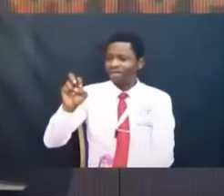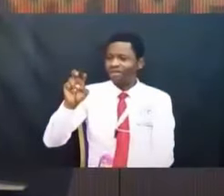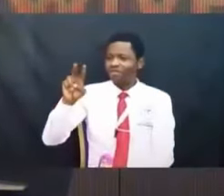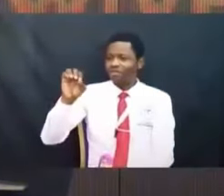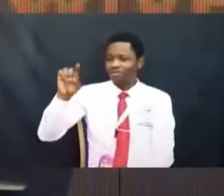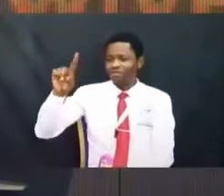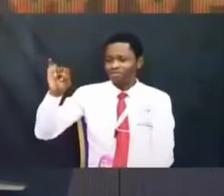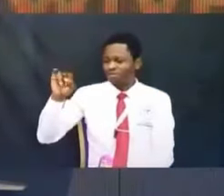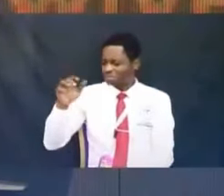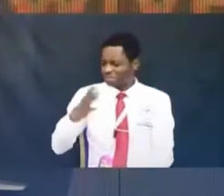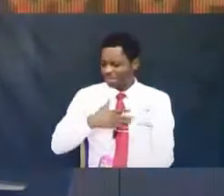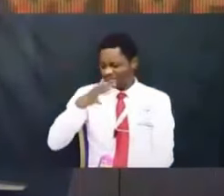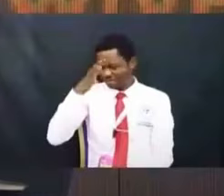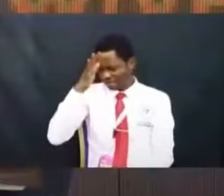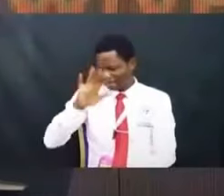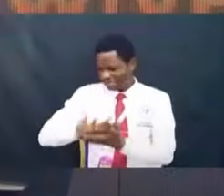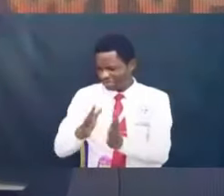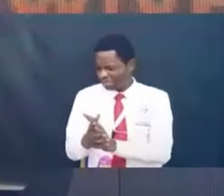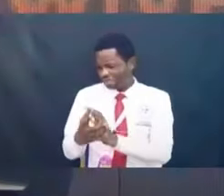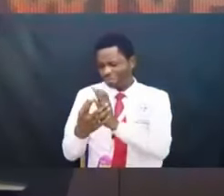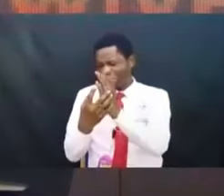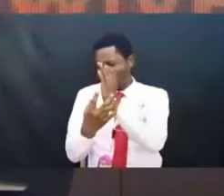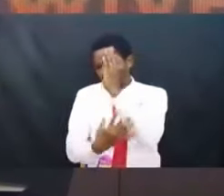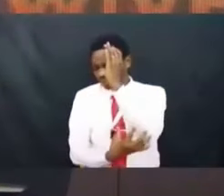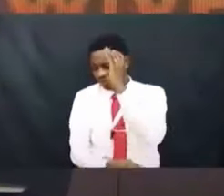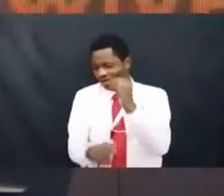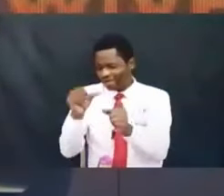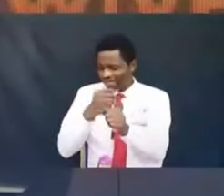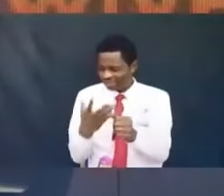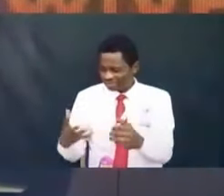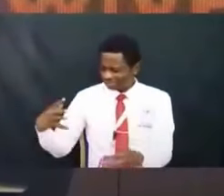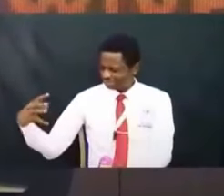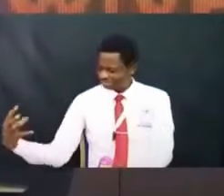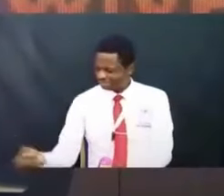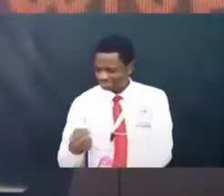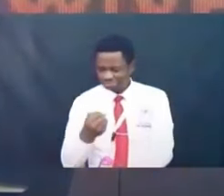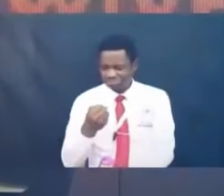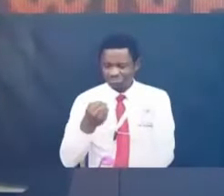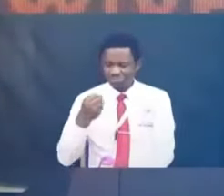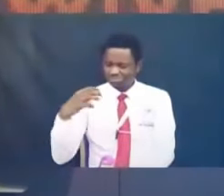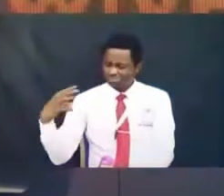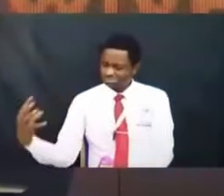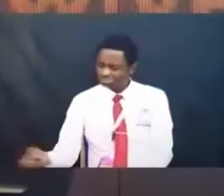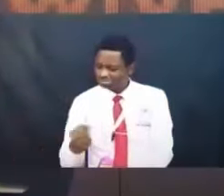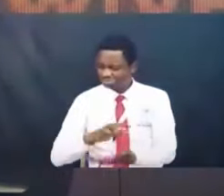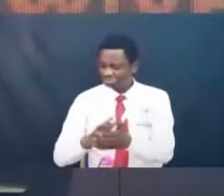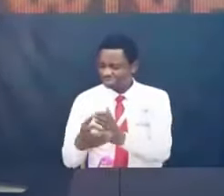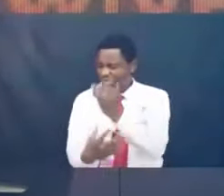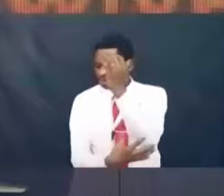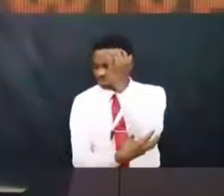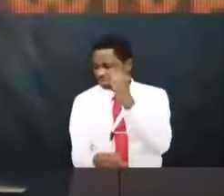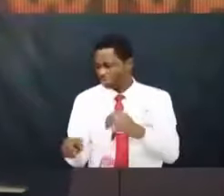to grace. Everything he had was taken away from him. Then with my